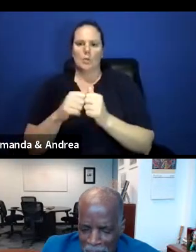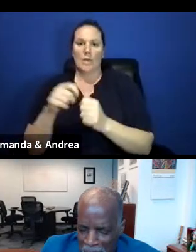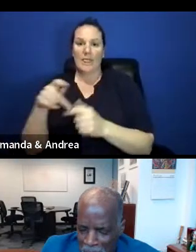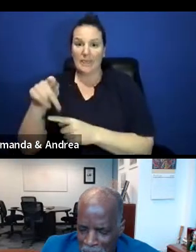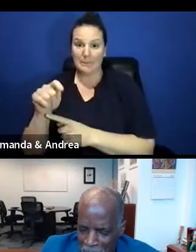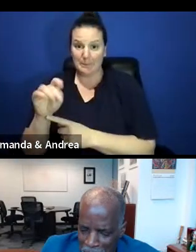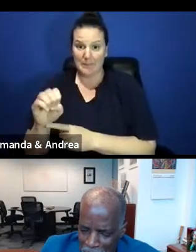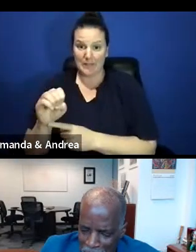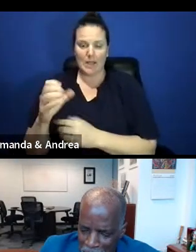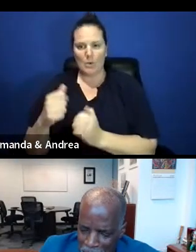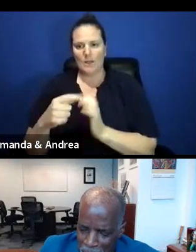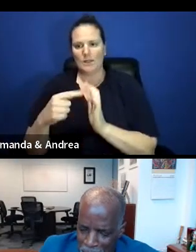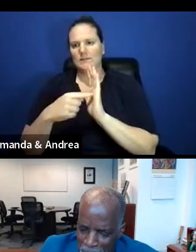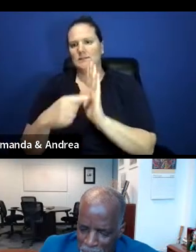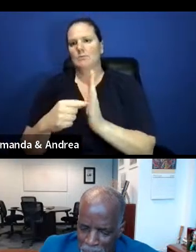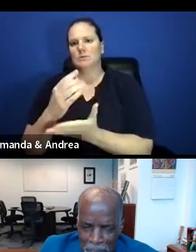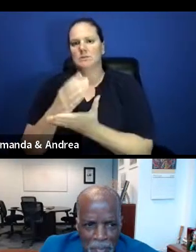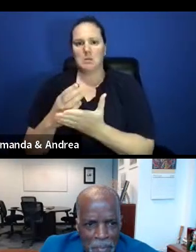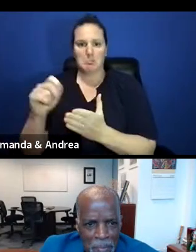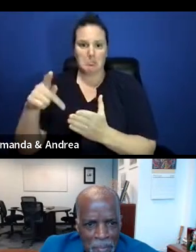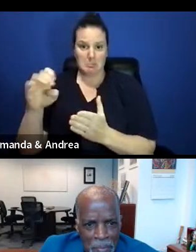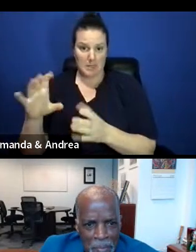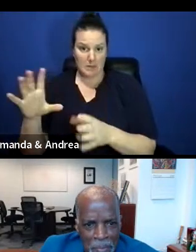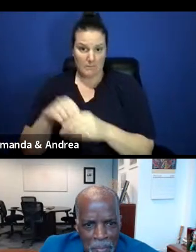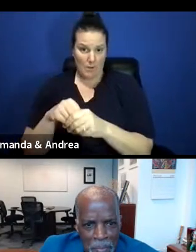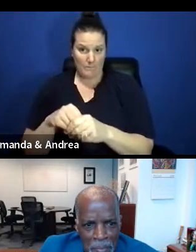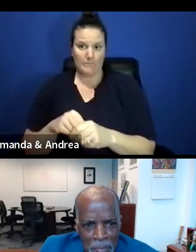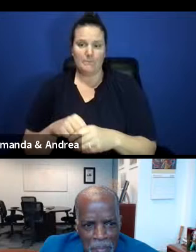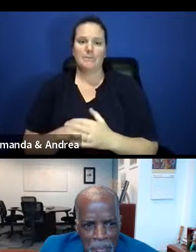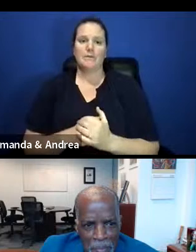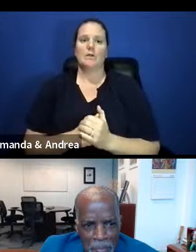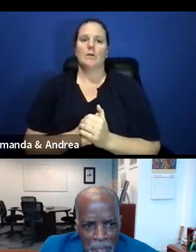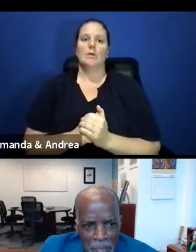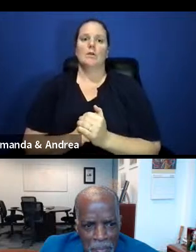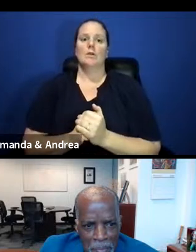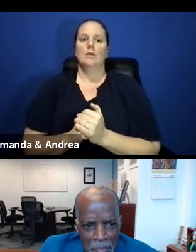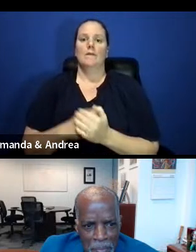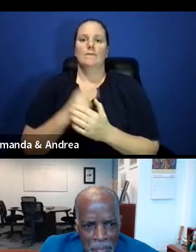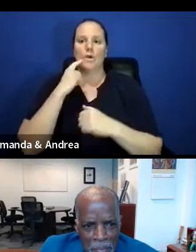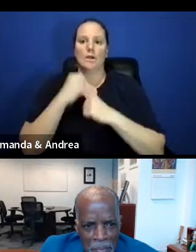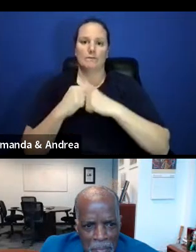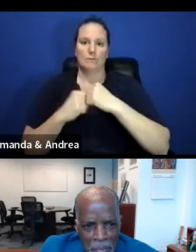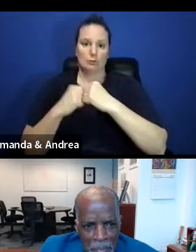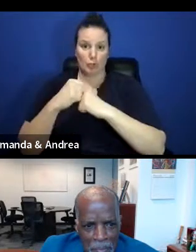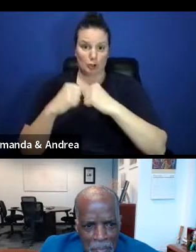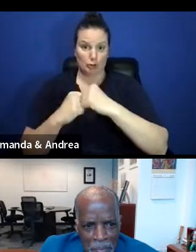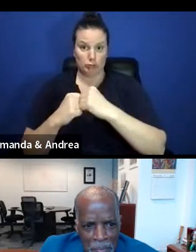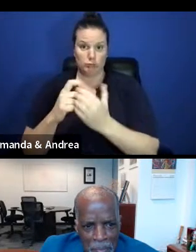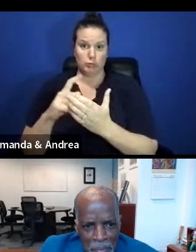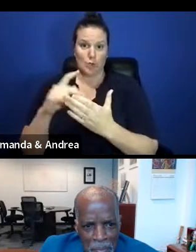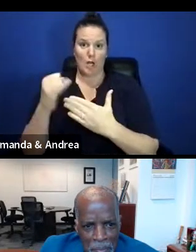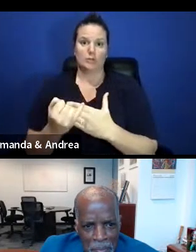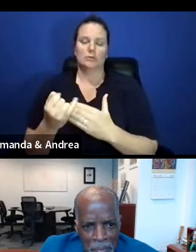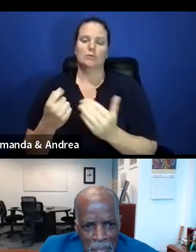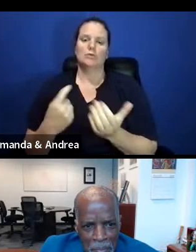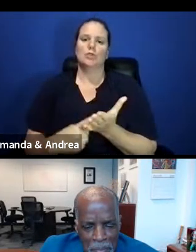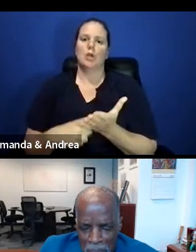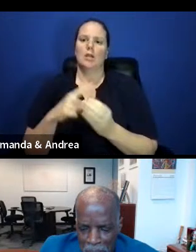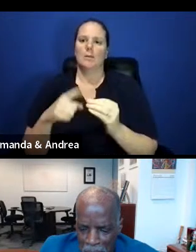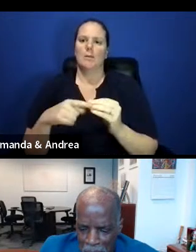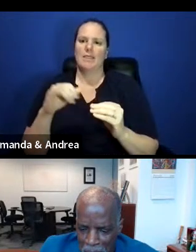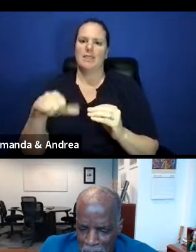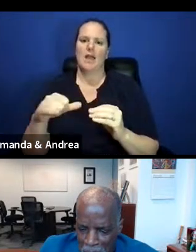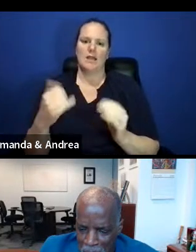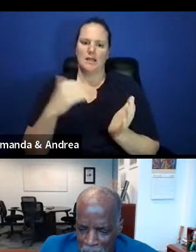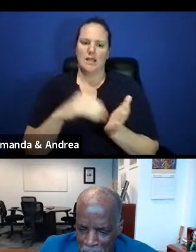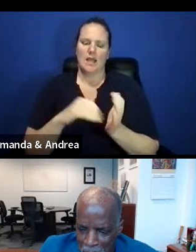some examples of maybe Pete's contributions, contributing to infrastructure projects. But talking about this again, because Ed,